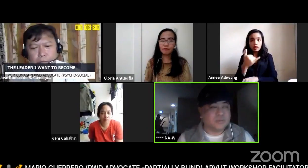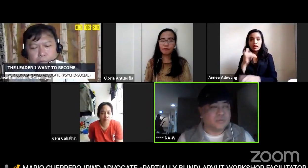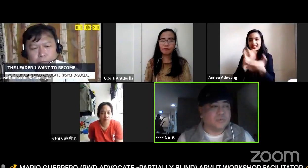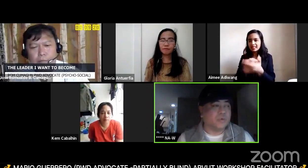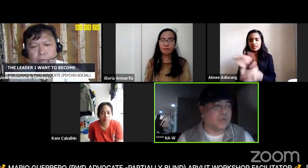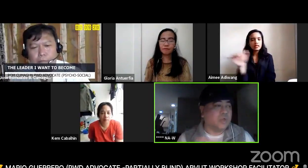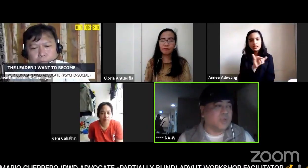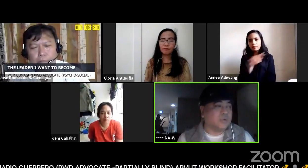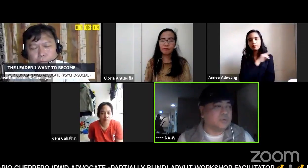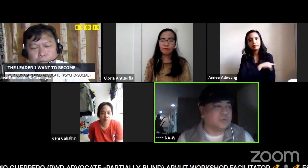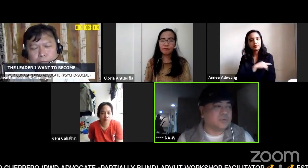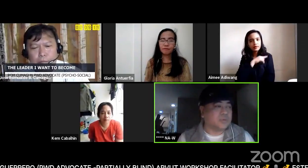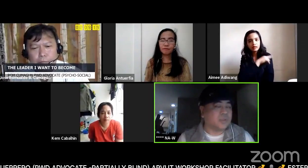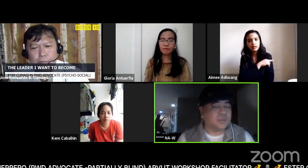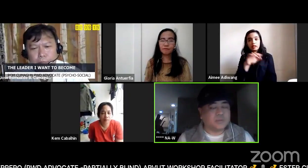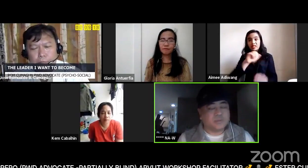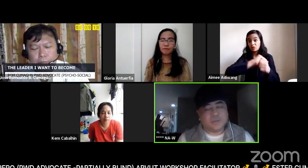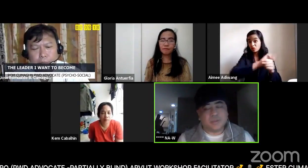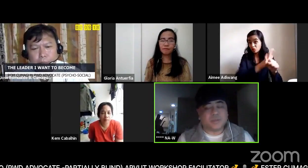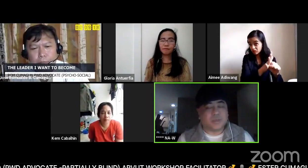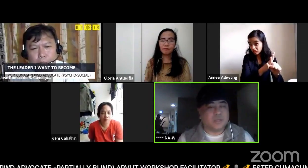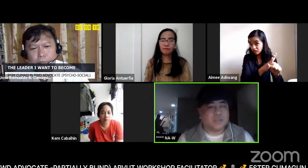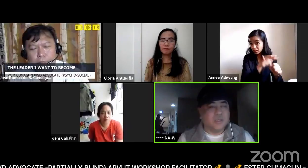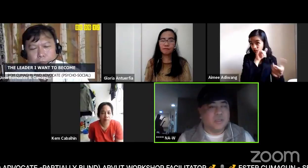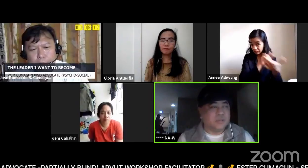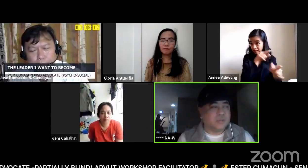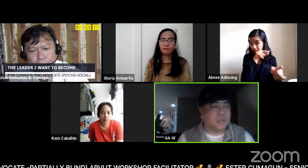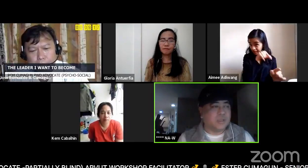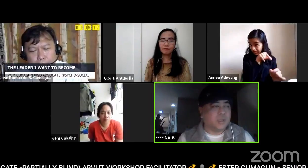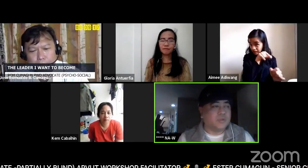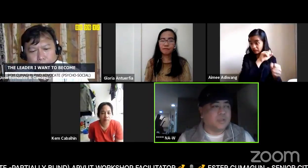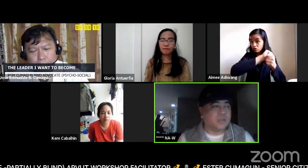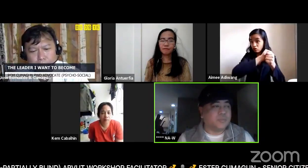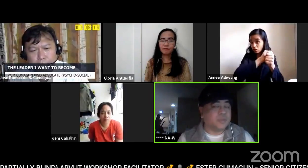as well. Kung coronavirus, it has created,